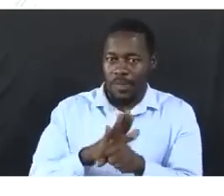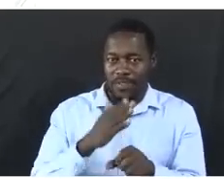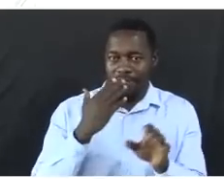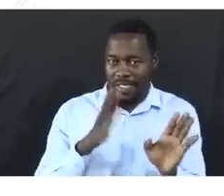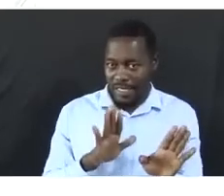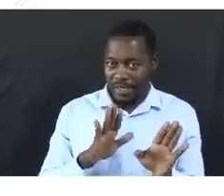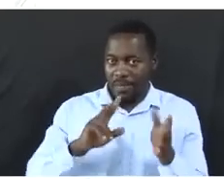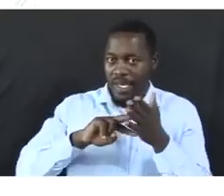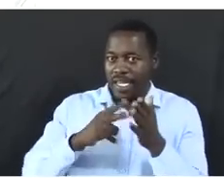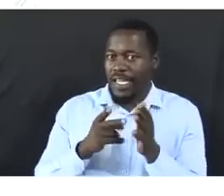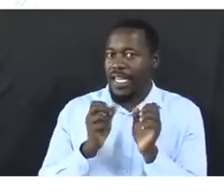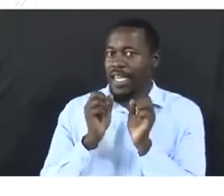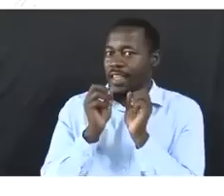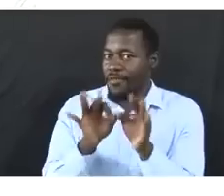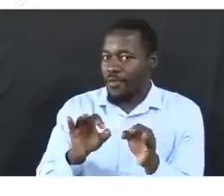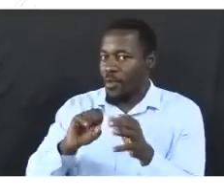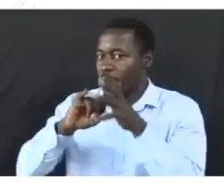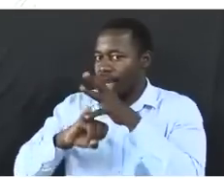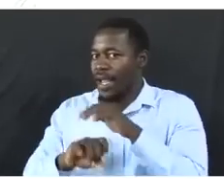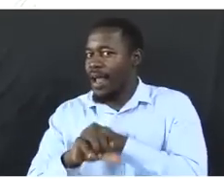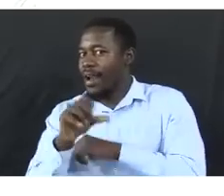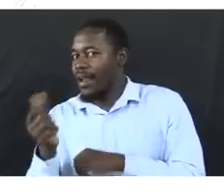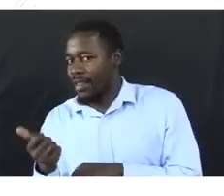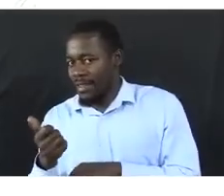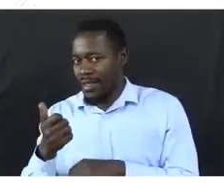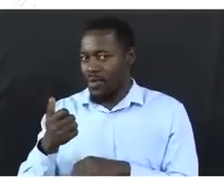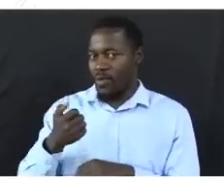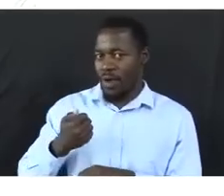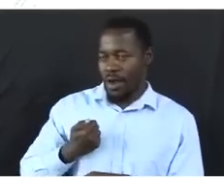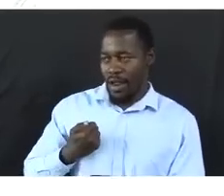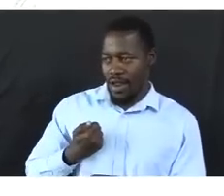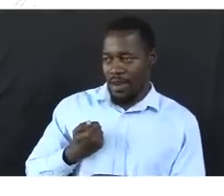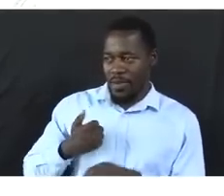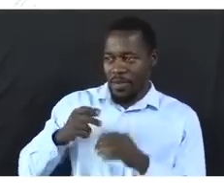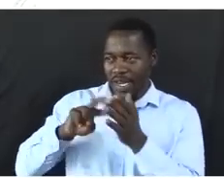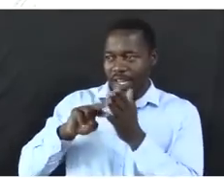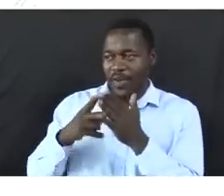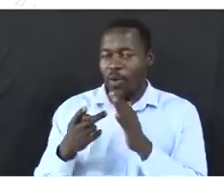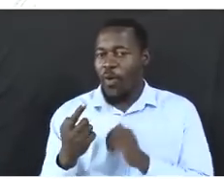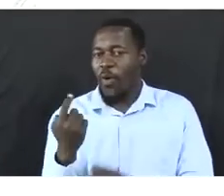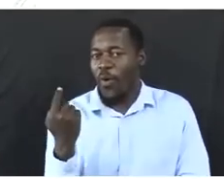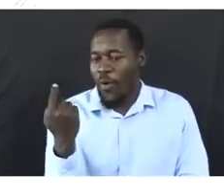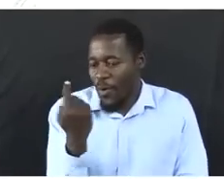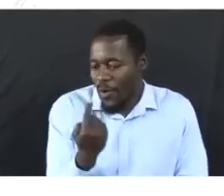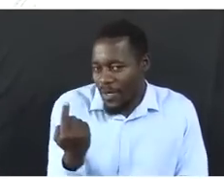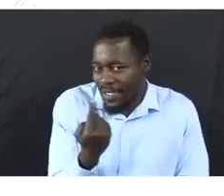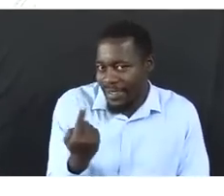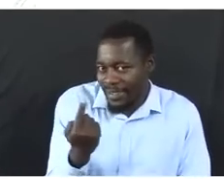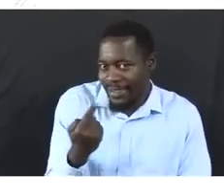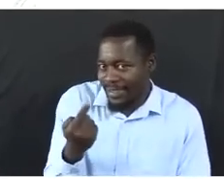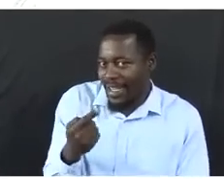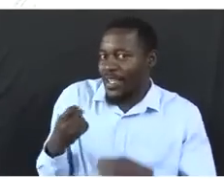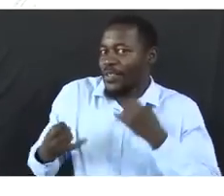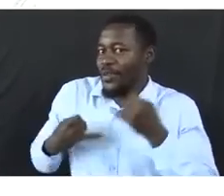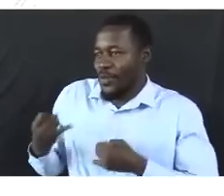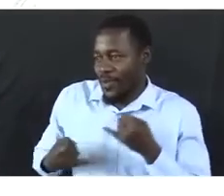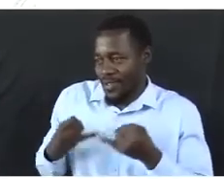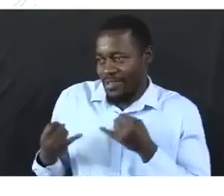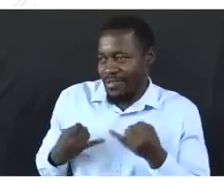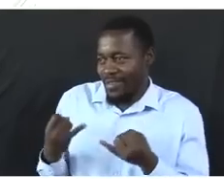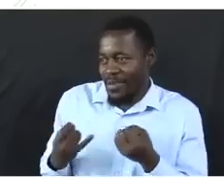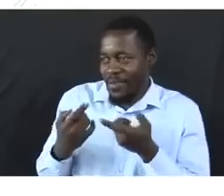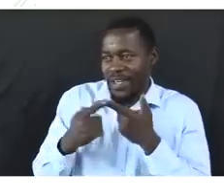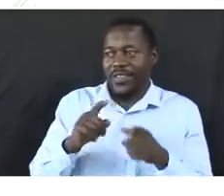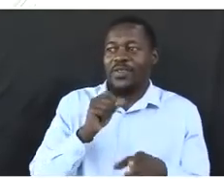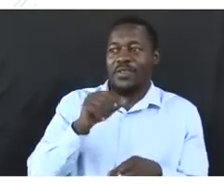said, in heaven, there is only one spiritual covenant recognized when it comes to marriage. They are